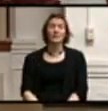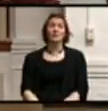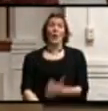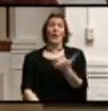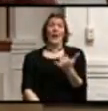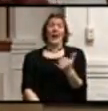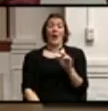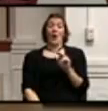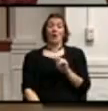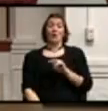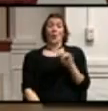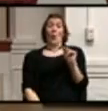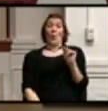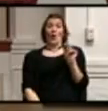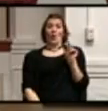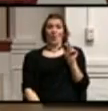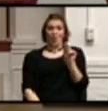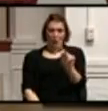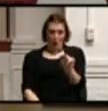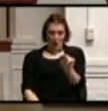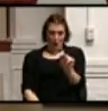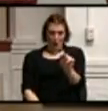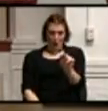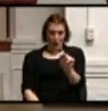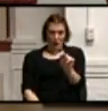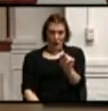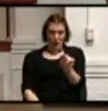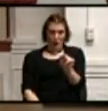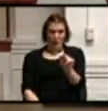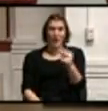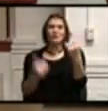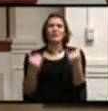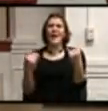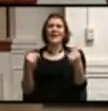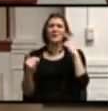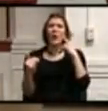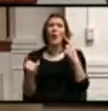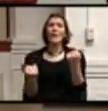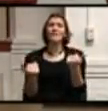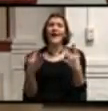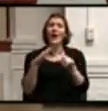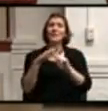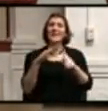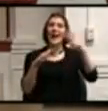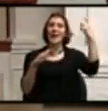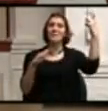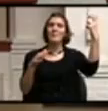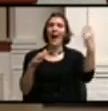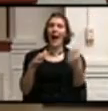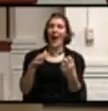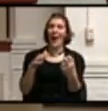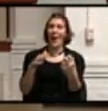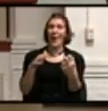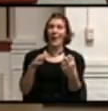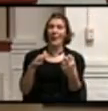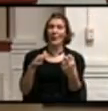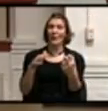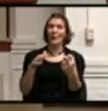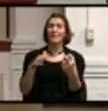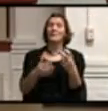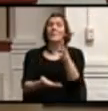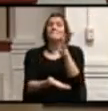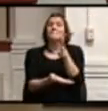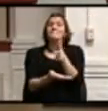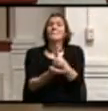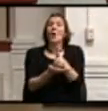north elevation. I think you all know where the fire escape is. So this would, right about here, would be the parking